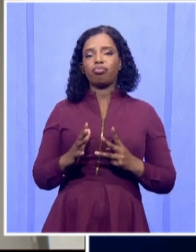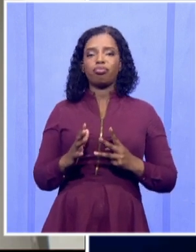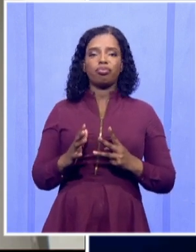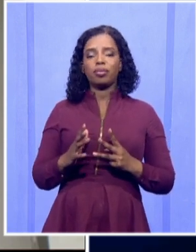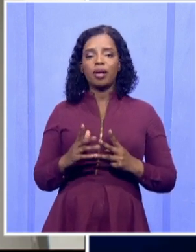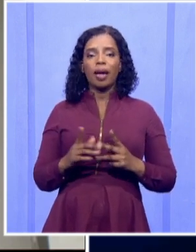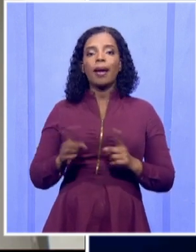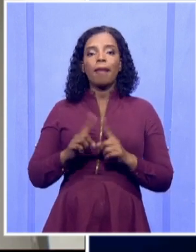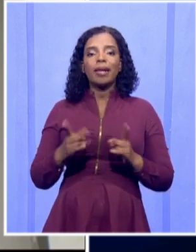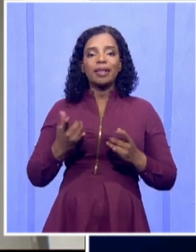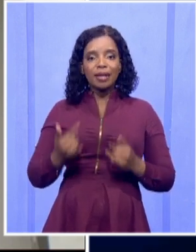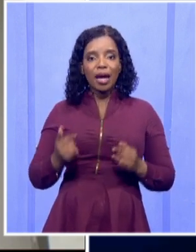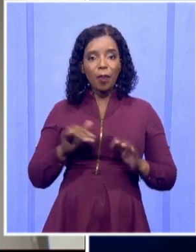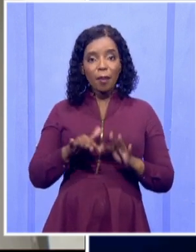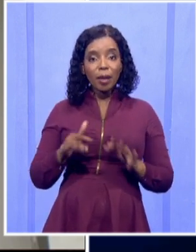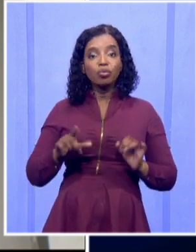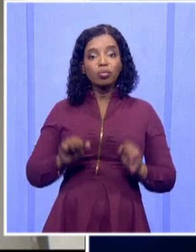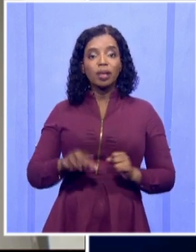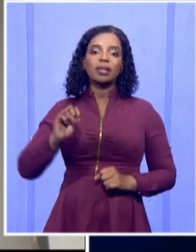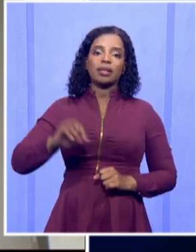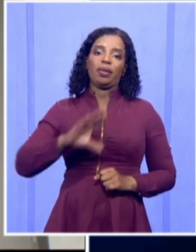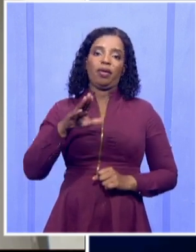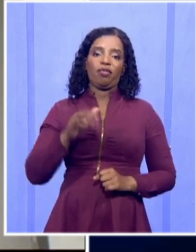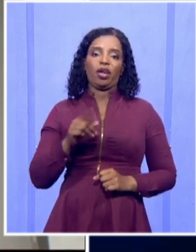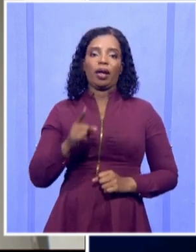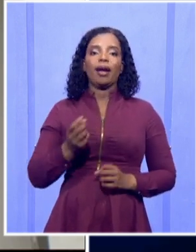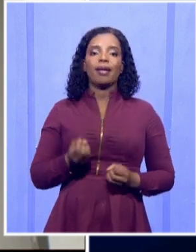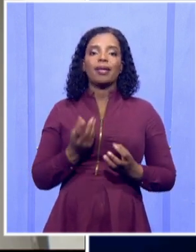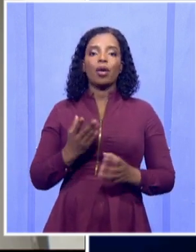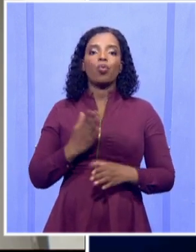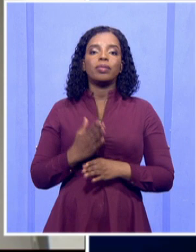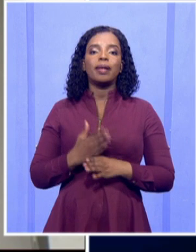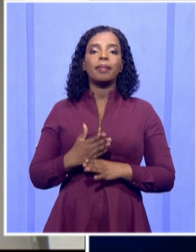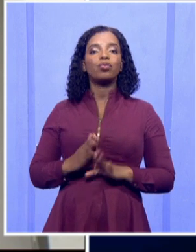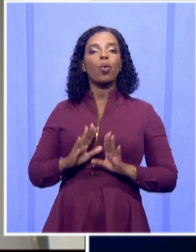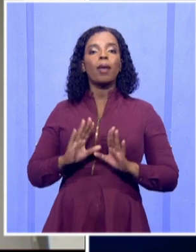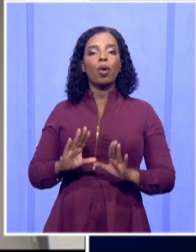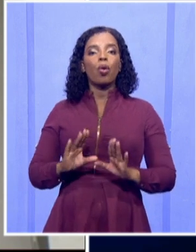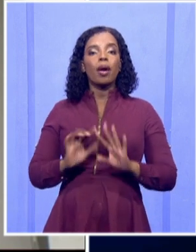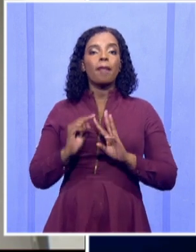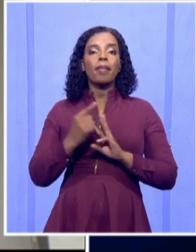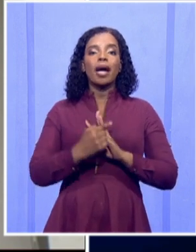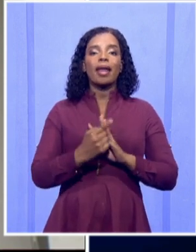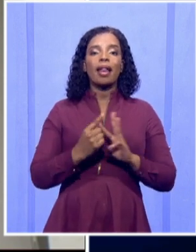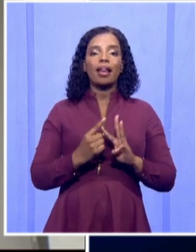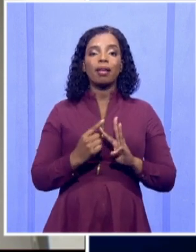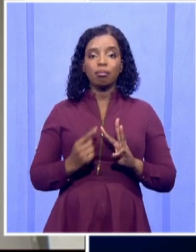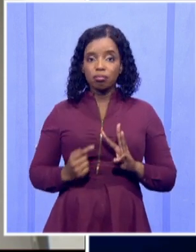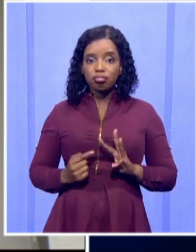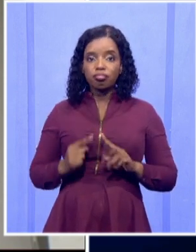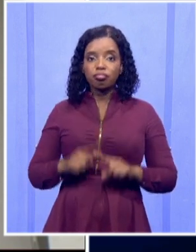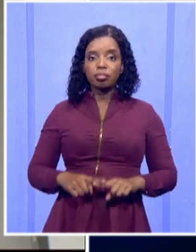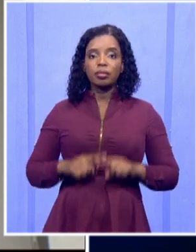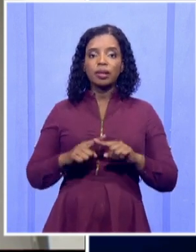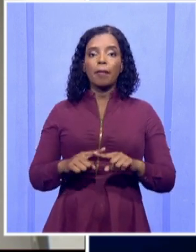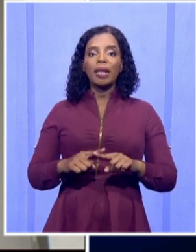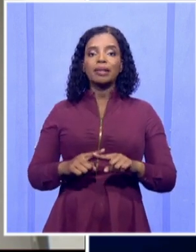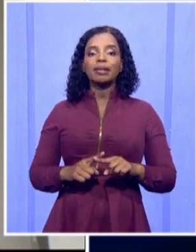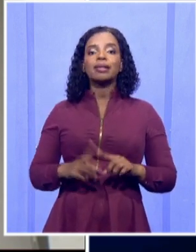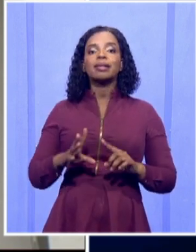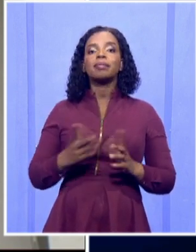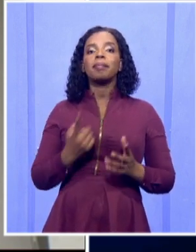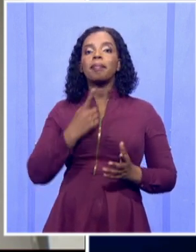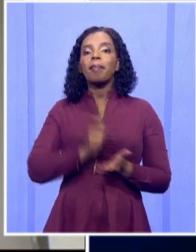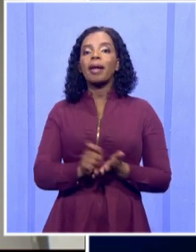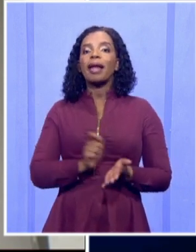to South Africans that the work of the panel will be robust, depending on obviously what the outcome would be. But